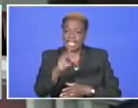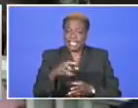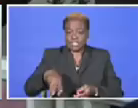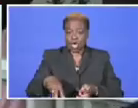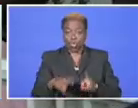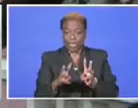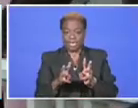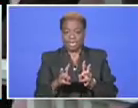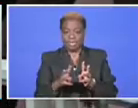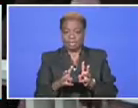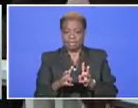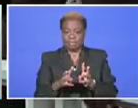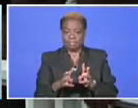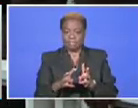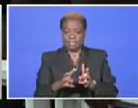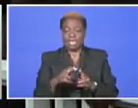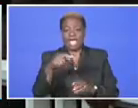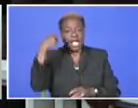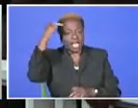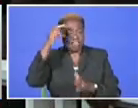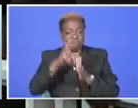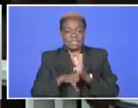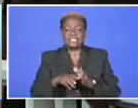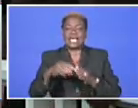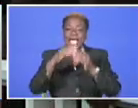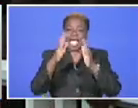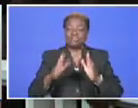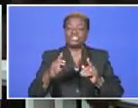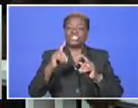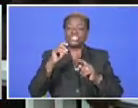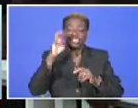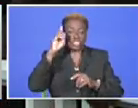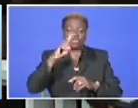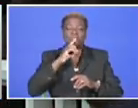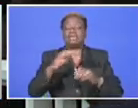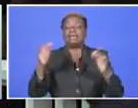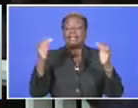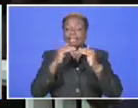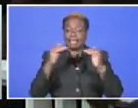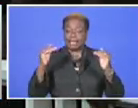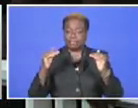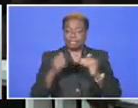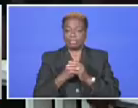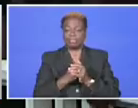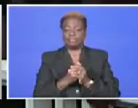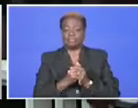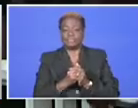think Government House should be that role, and whatever I can do to assist in that regard, I'm happy to do.